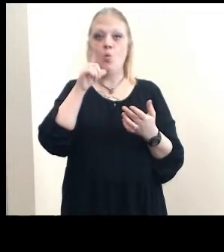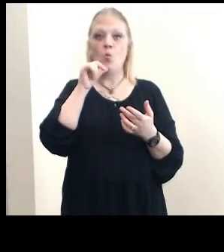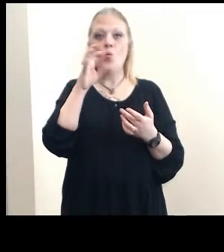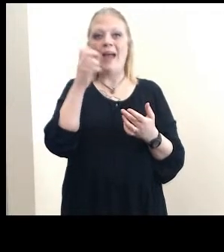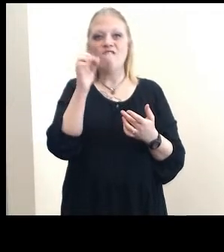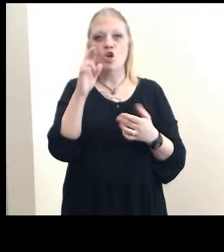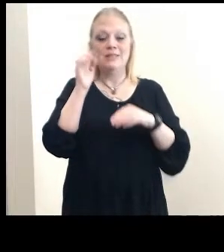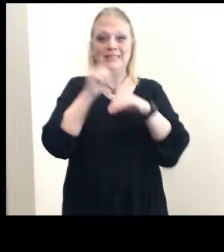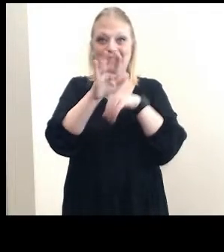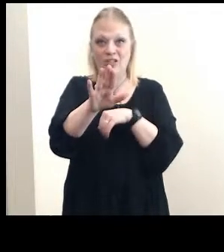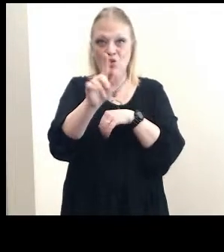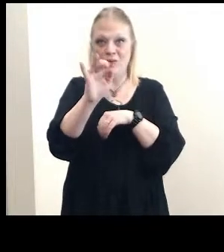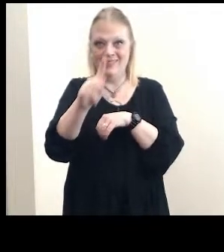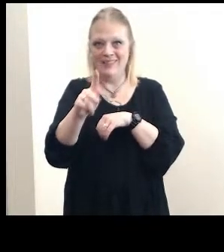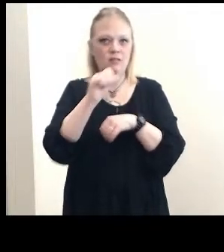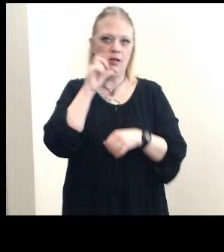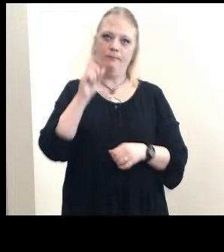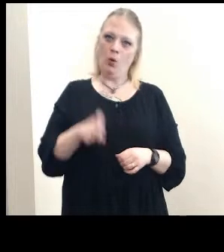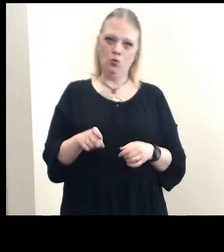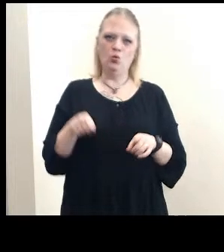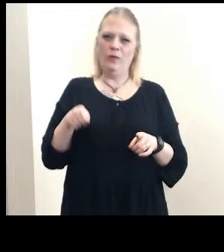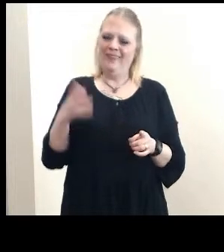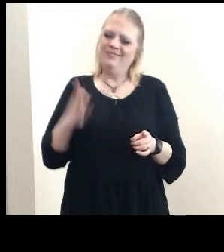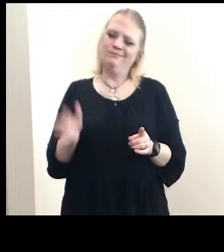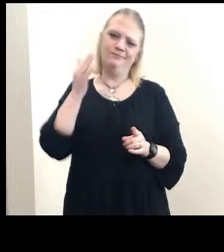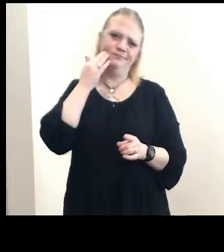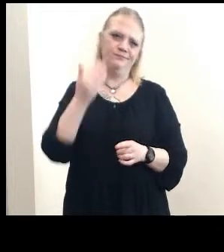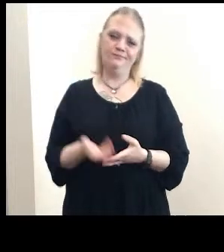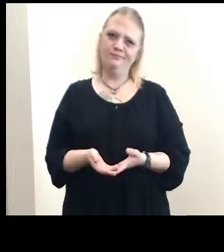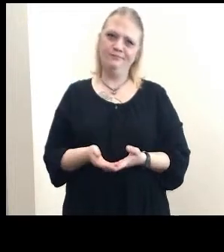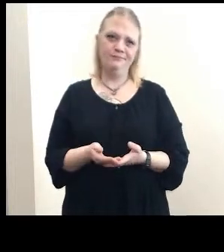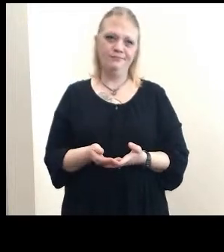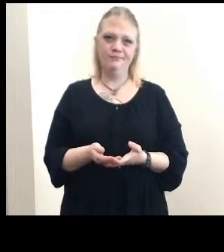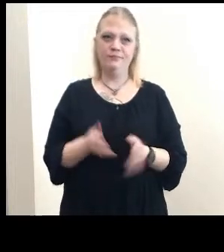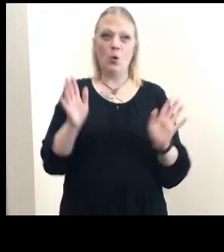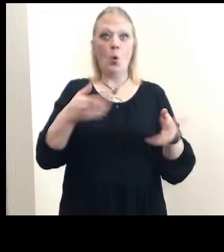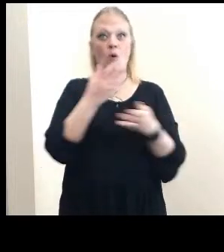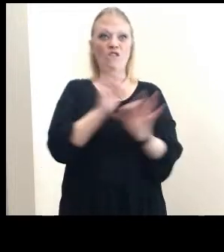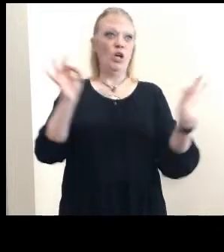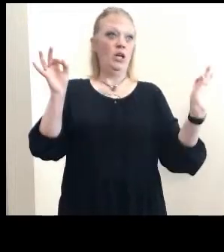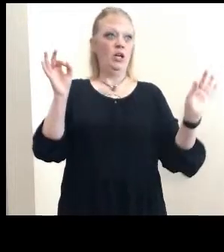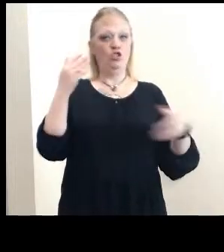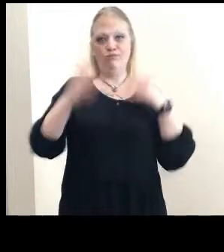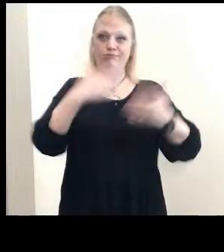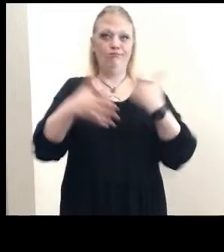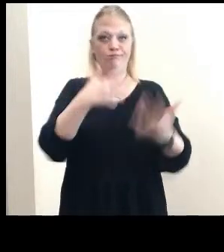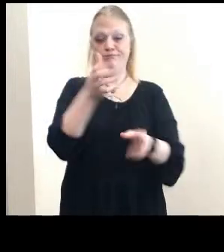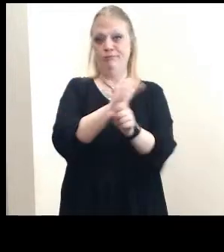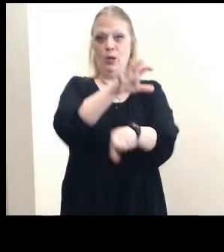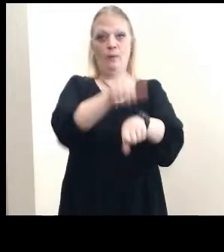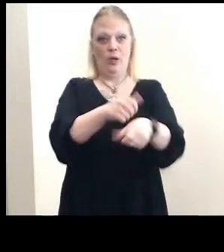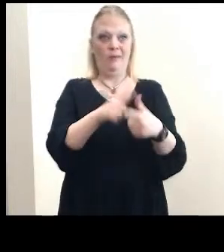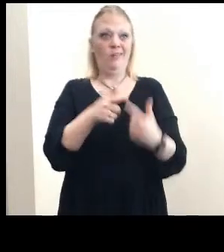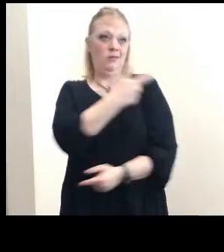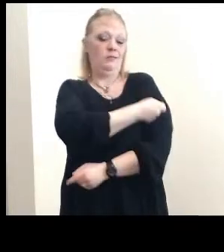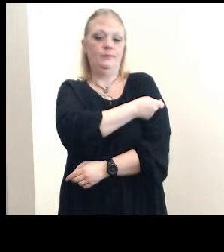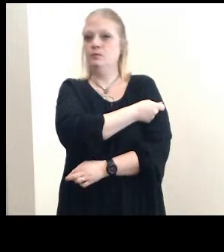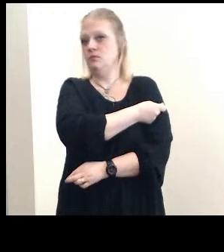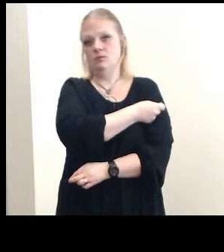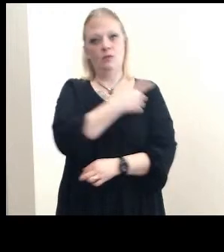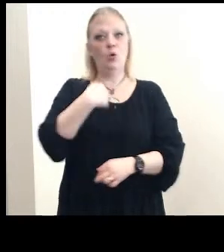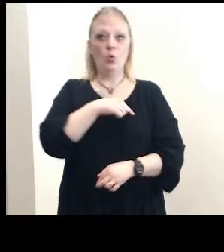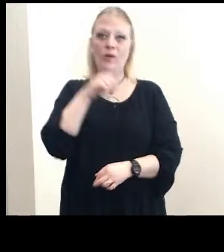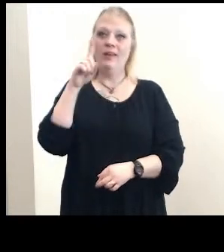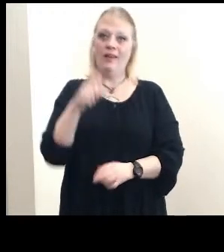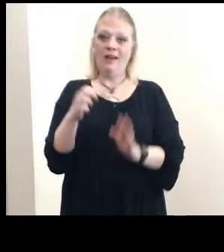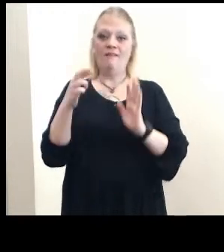link was not supposed to send you the link, and they knew that. I know people think it's a free-for-all, I'll just get an appointment and I'll get it. We have rules